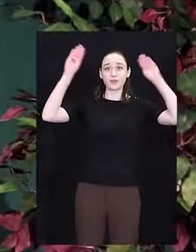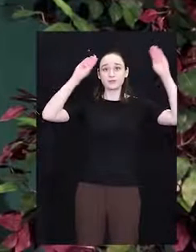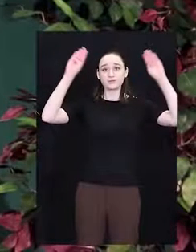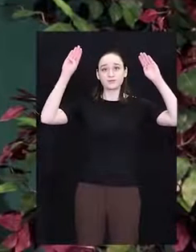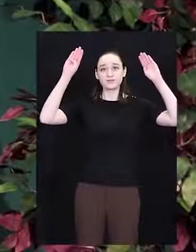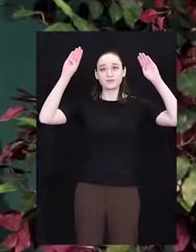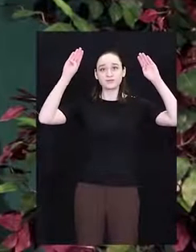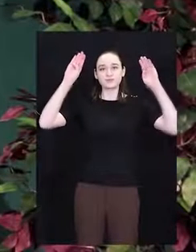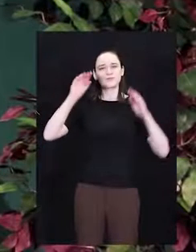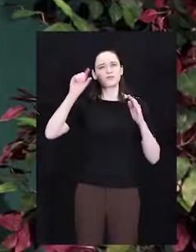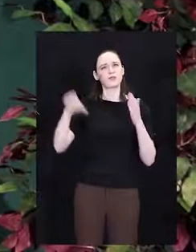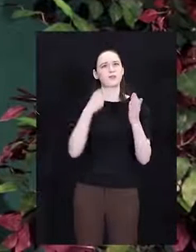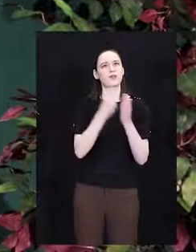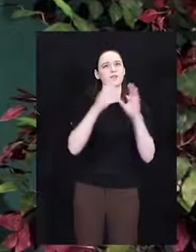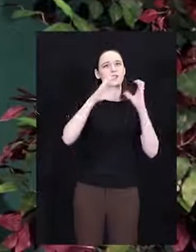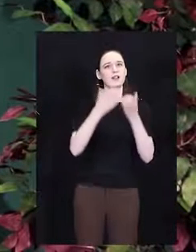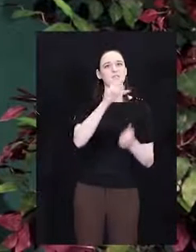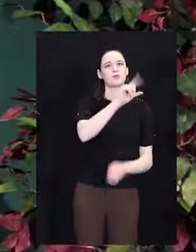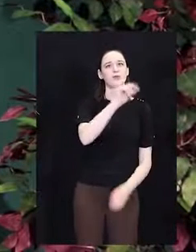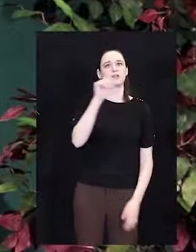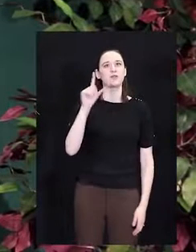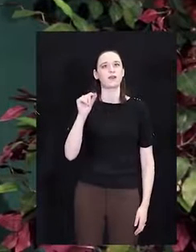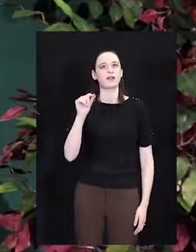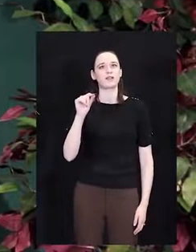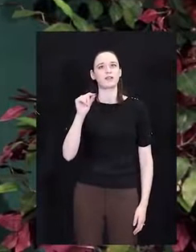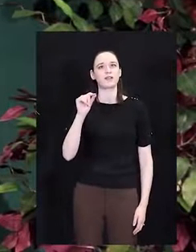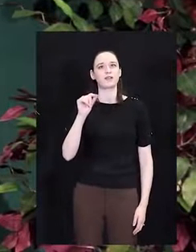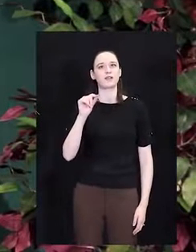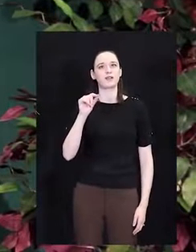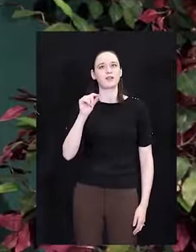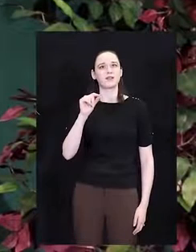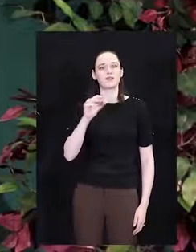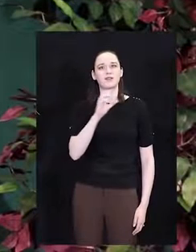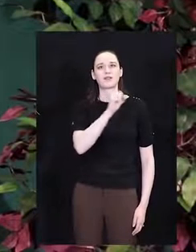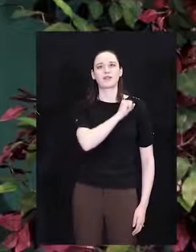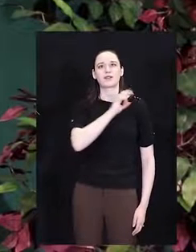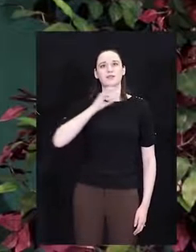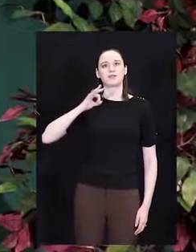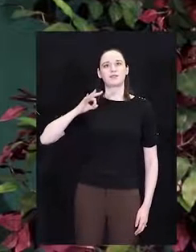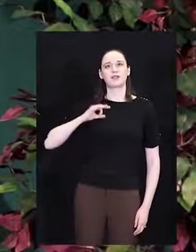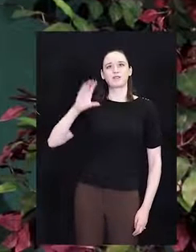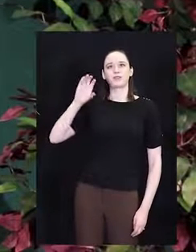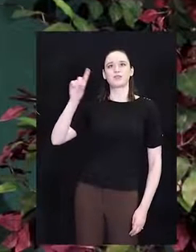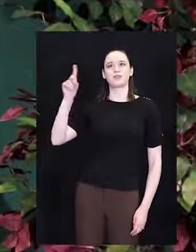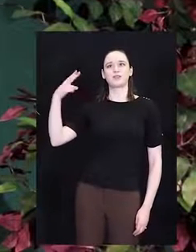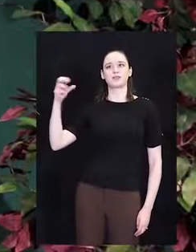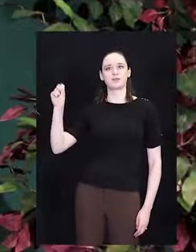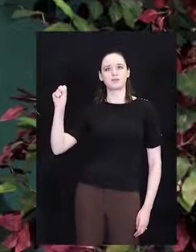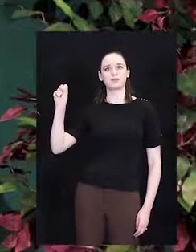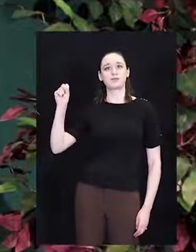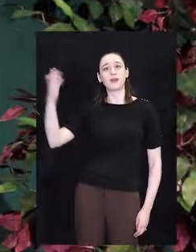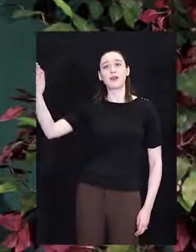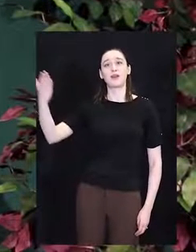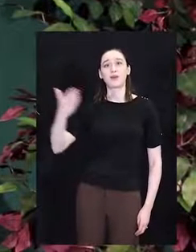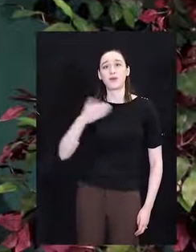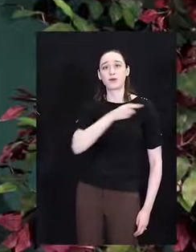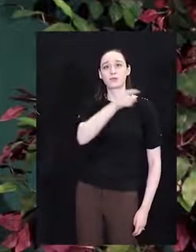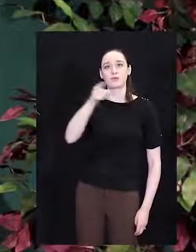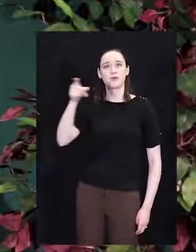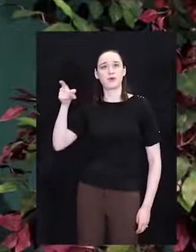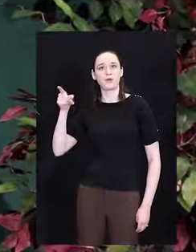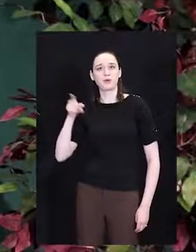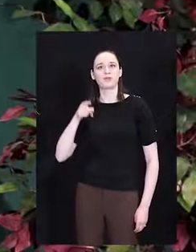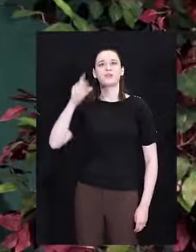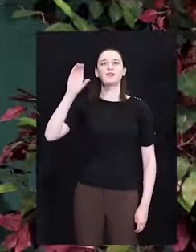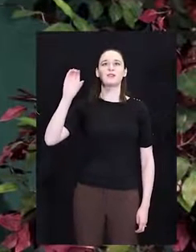Greetings. On behalf of the graduating class of 2020, the faculty and staff of Central Dauphin High School, I welcome you to Central